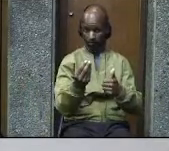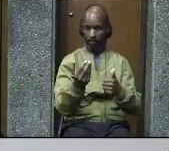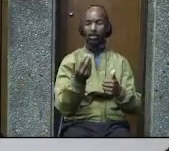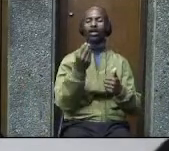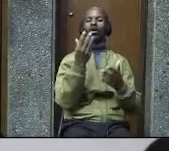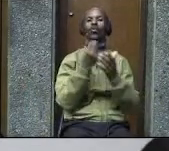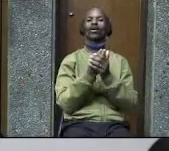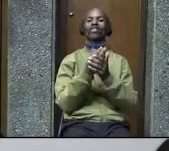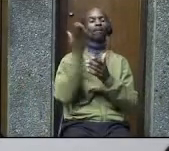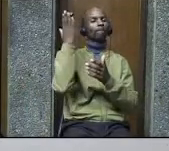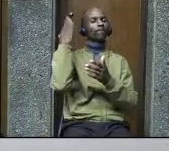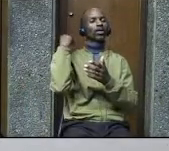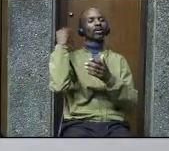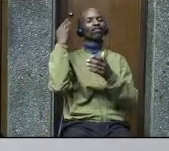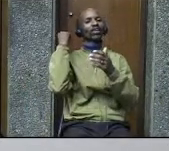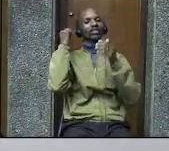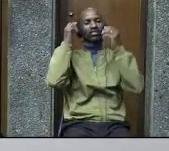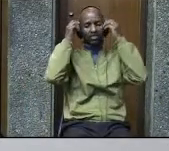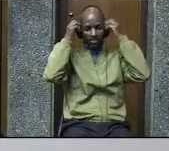faced by the previous